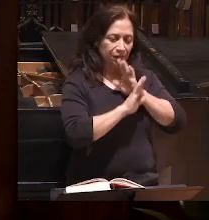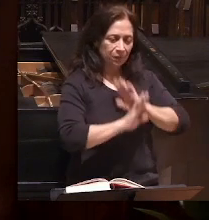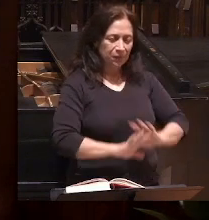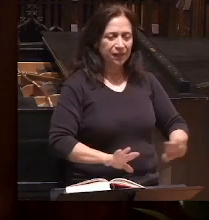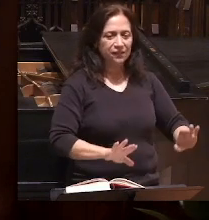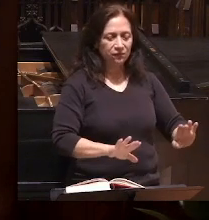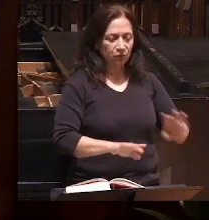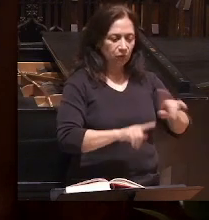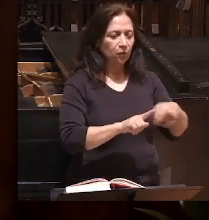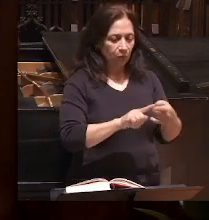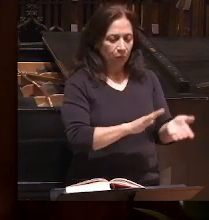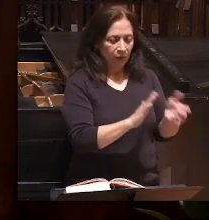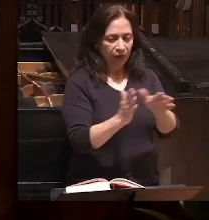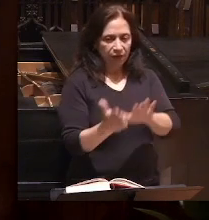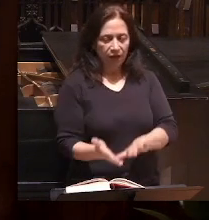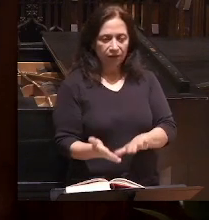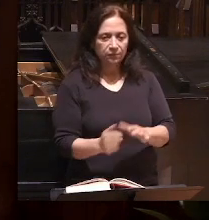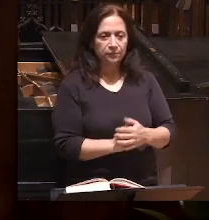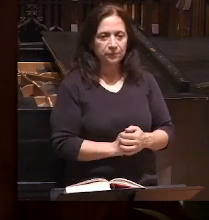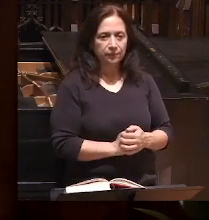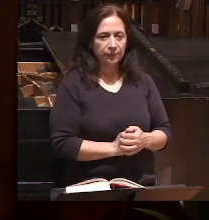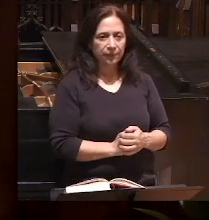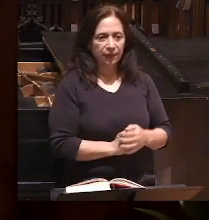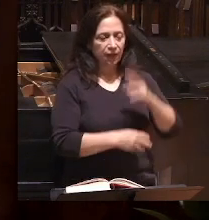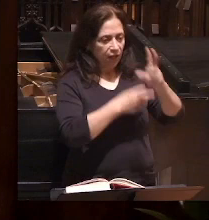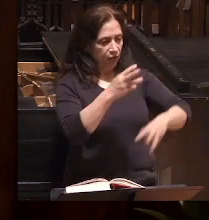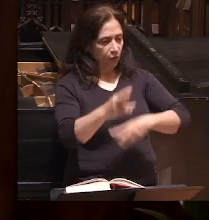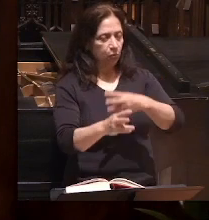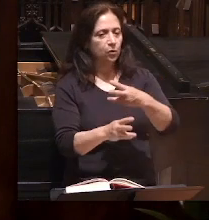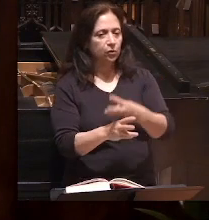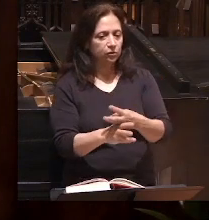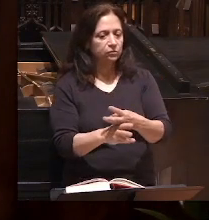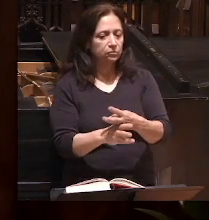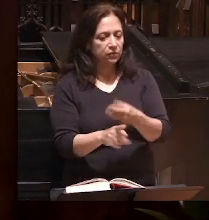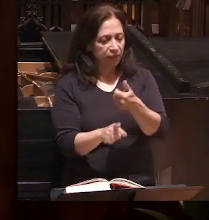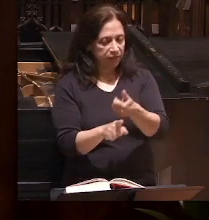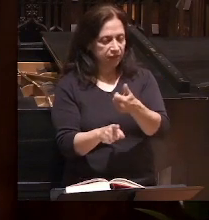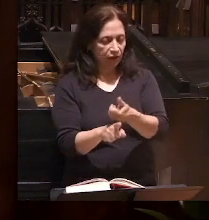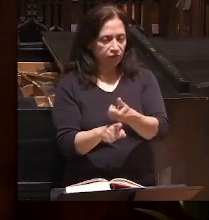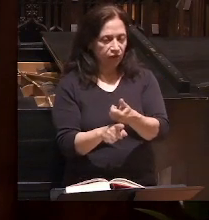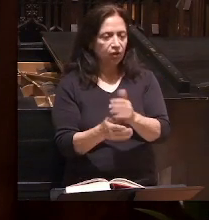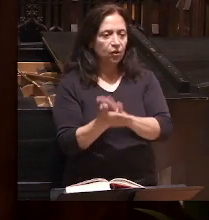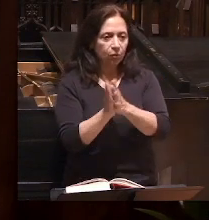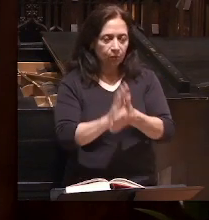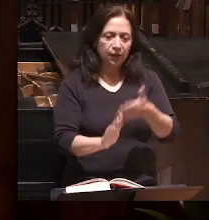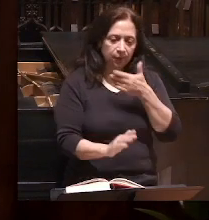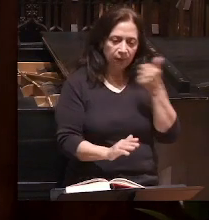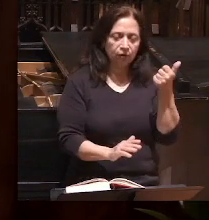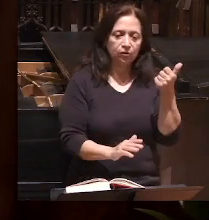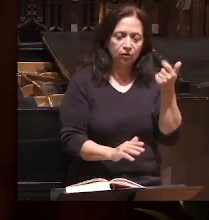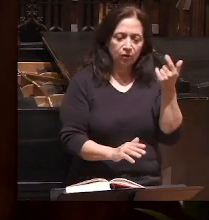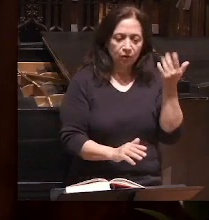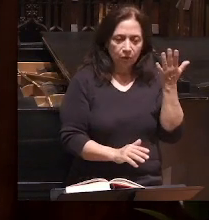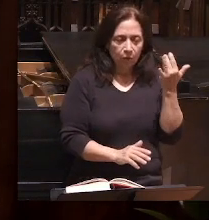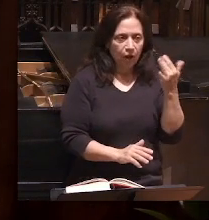I'm laid to rest. And the world will be better for this,